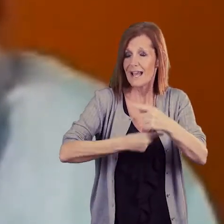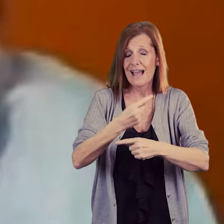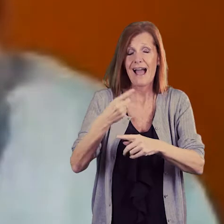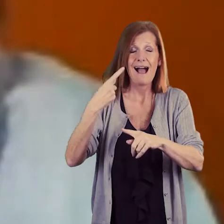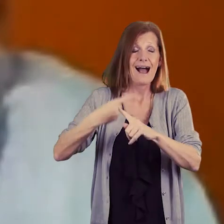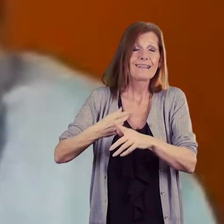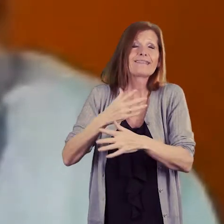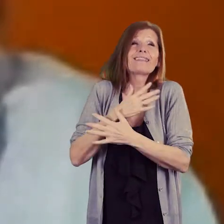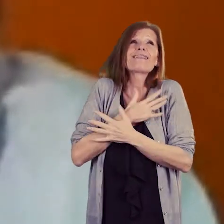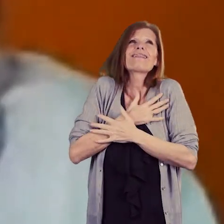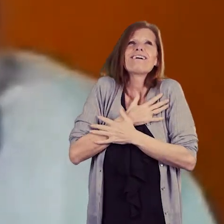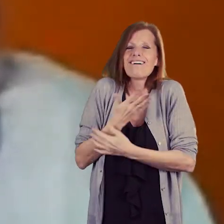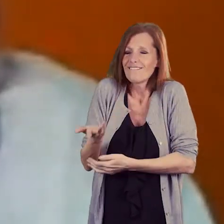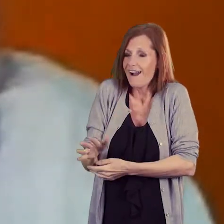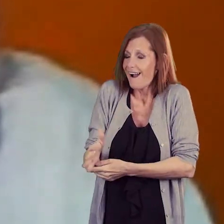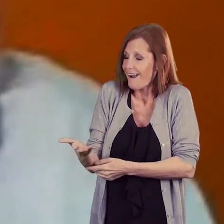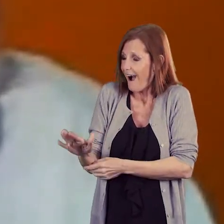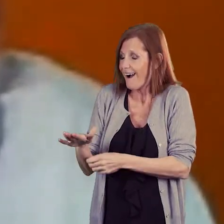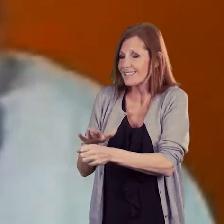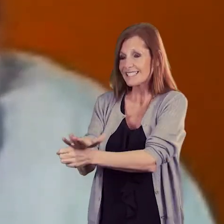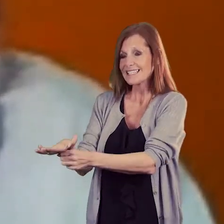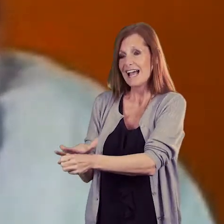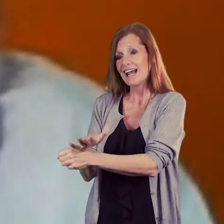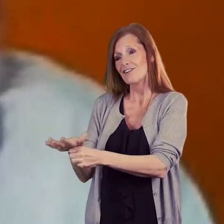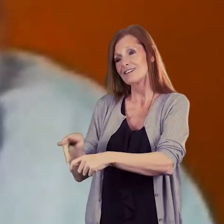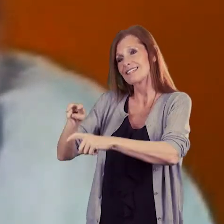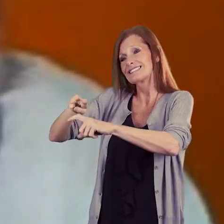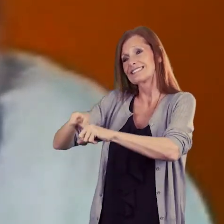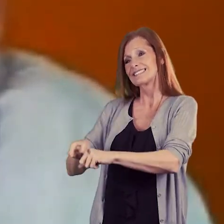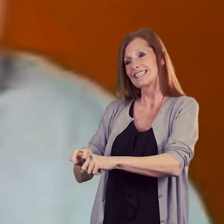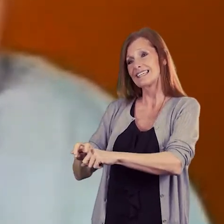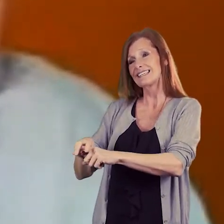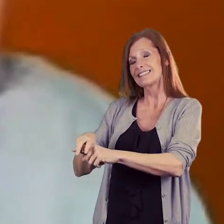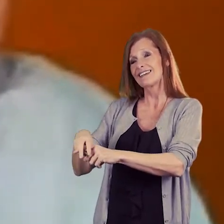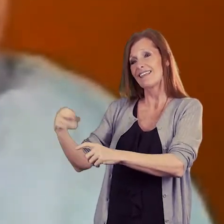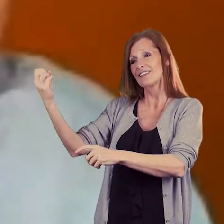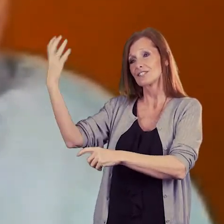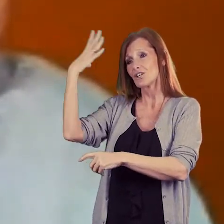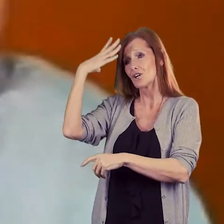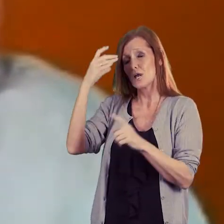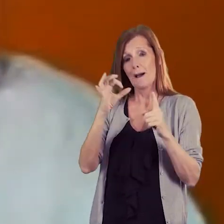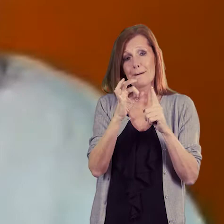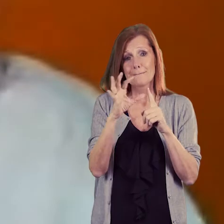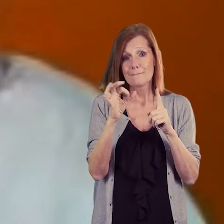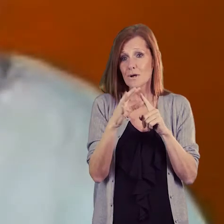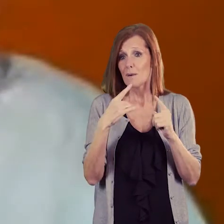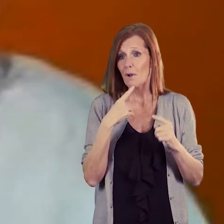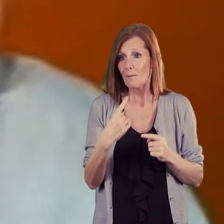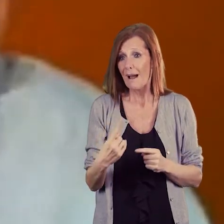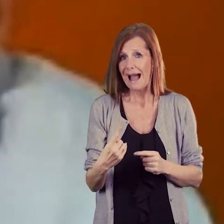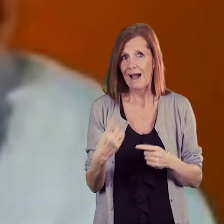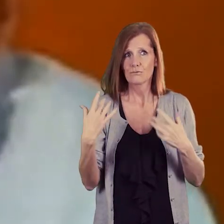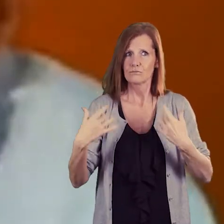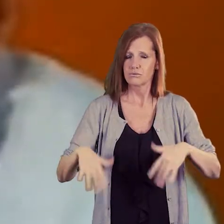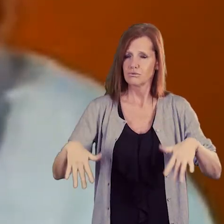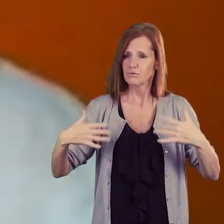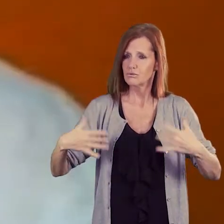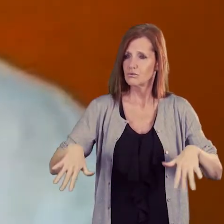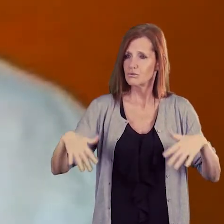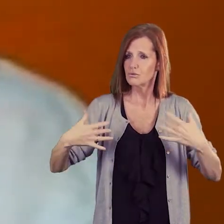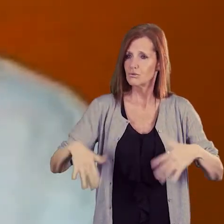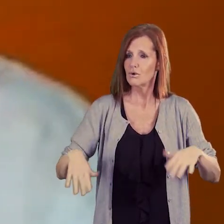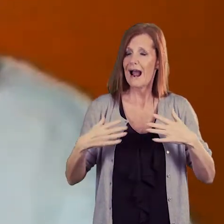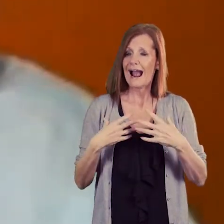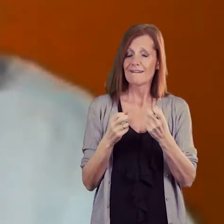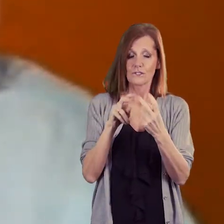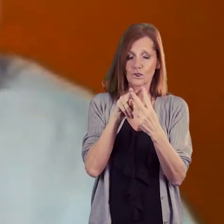garden area where they can get out and sit there, which is nice. The Purple Pound is fantastic. I have on